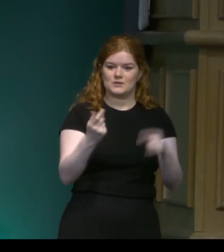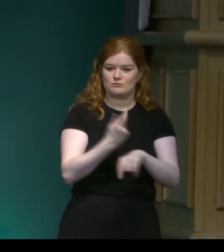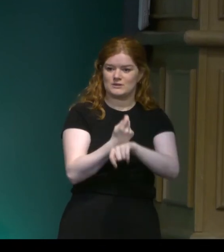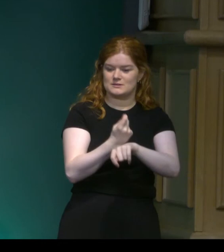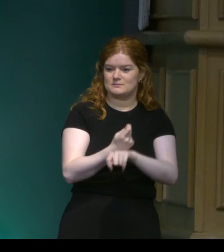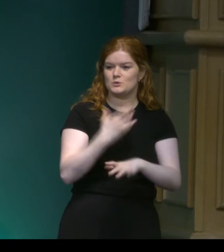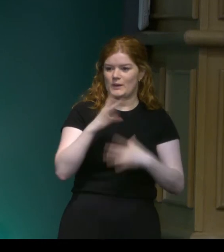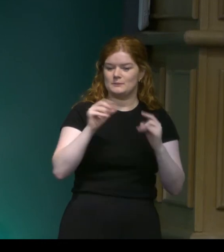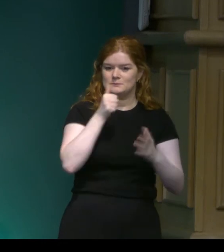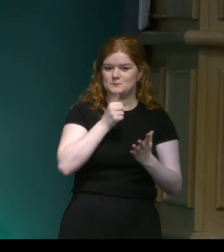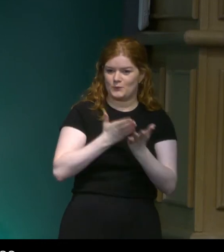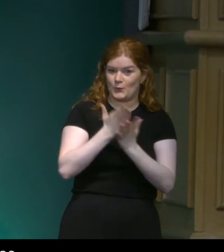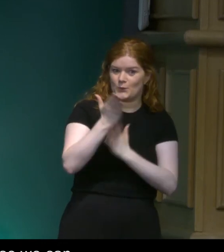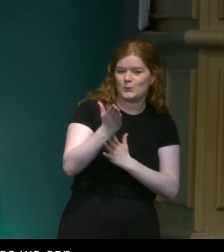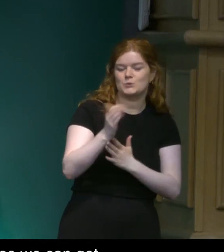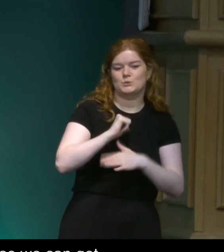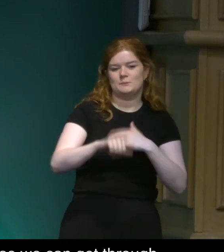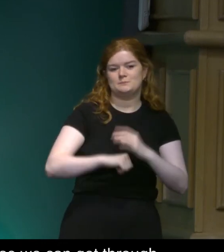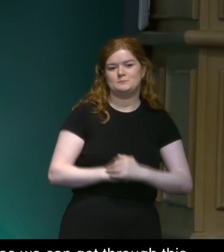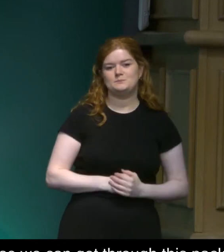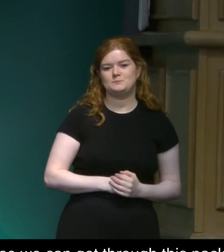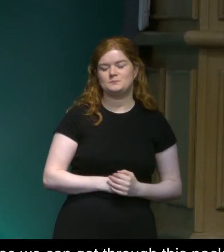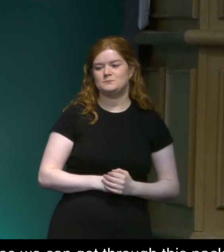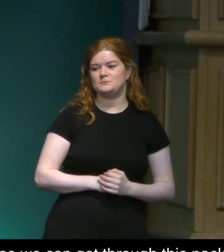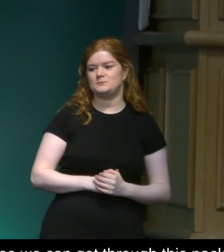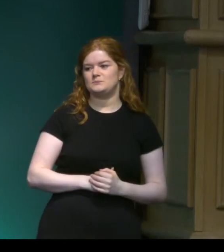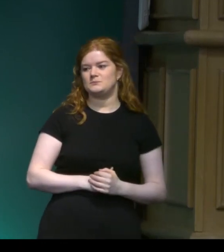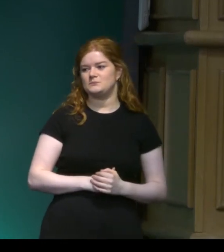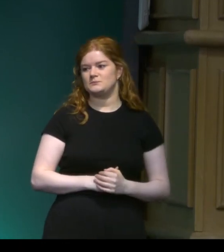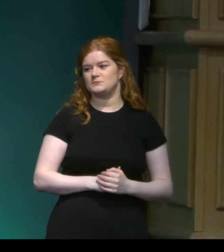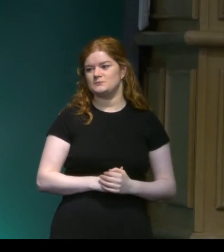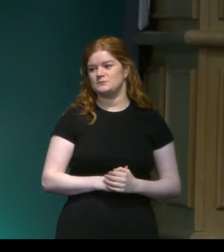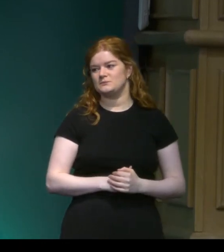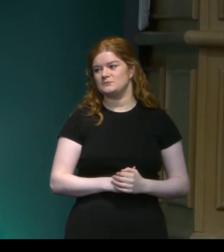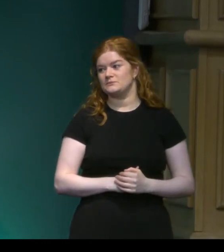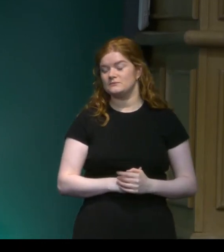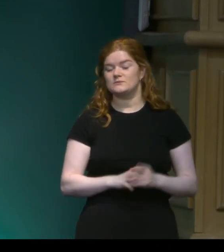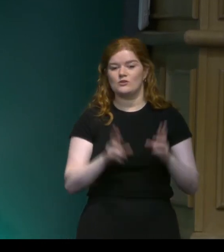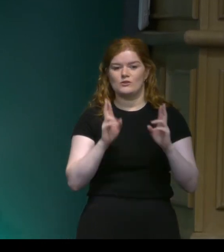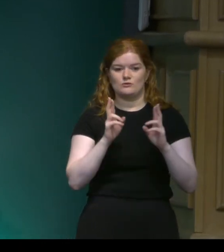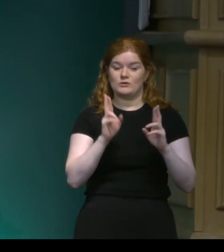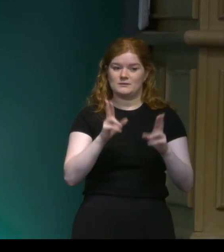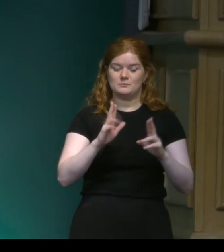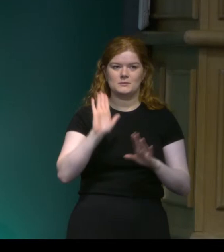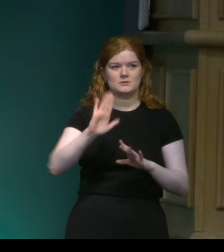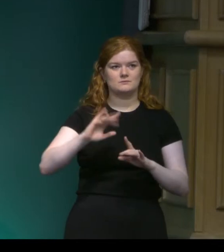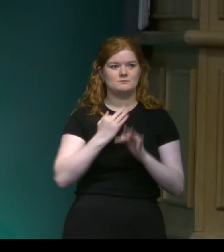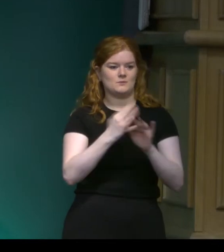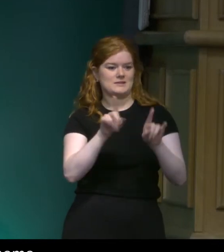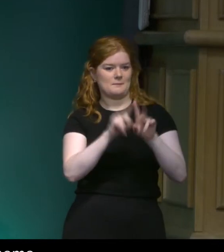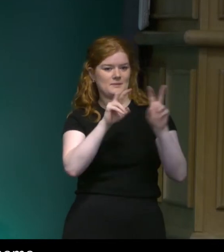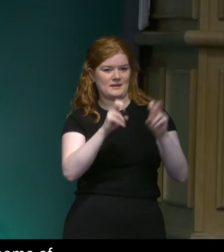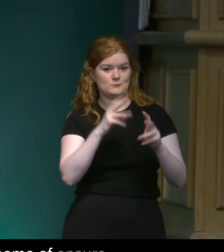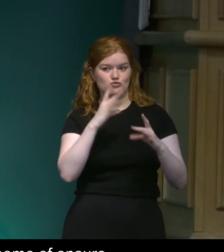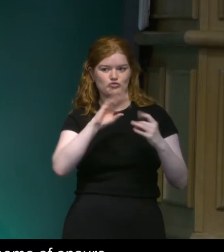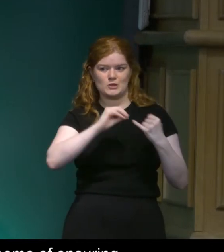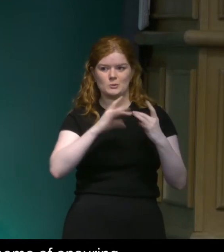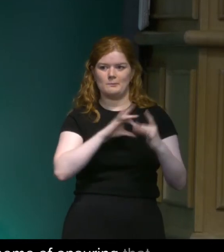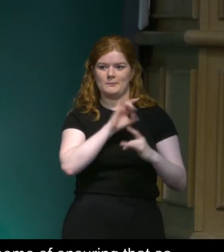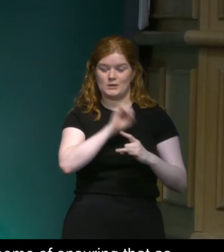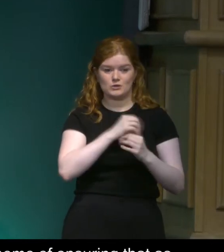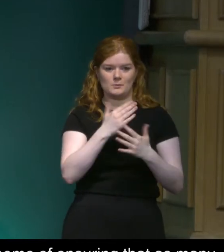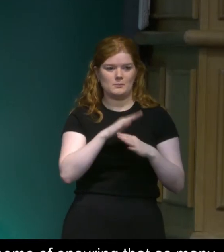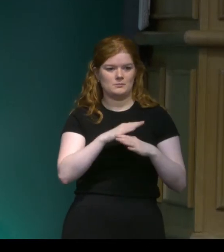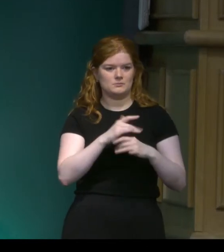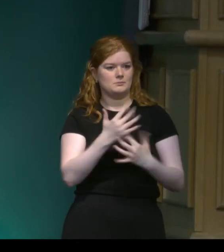seats so we can get through this packed agenda and and in keeping with this theme of ensuring that as many people as possible